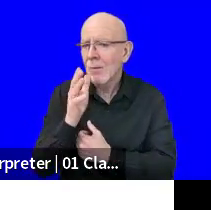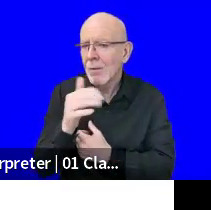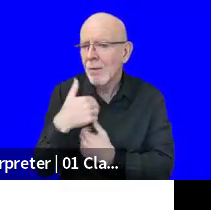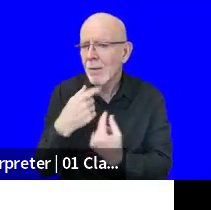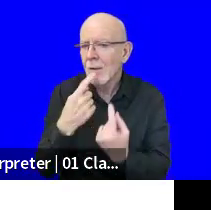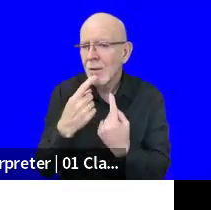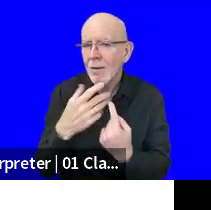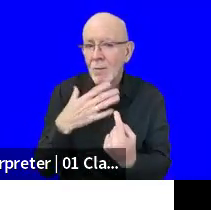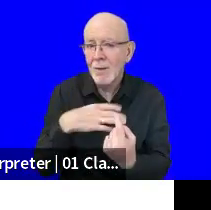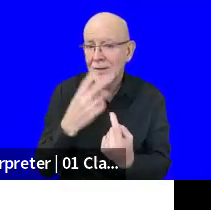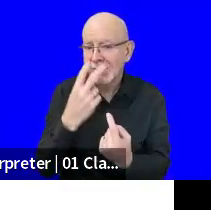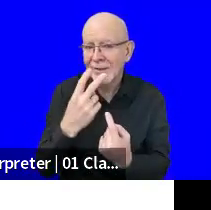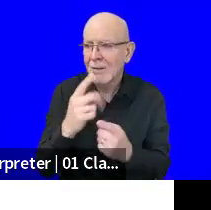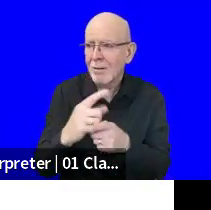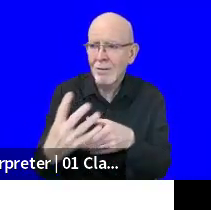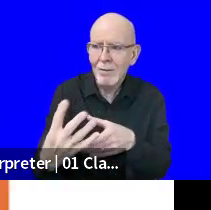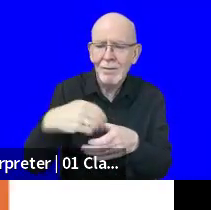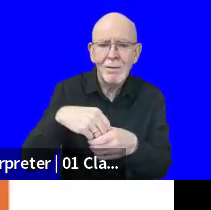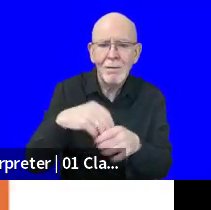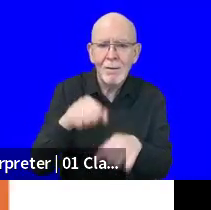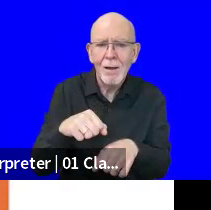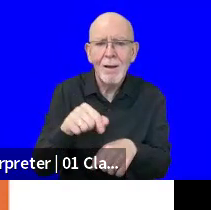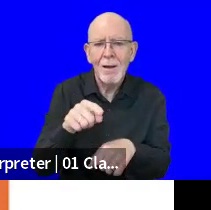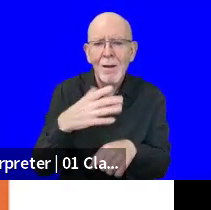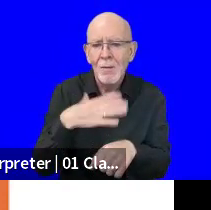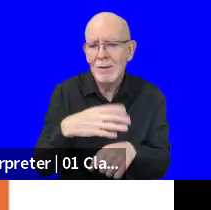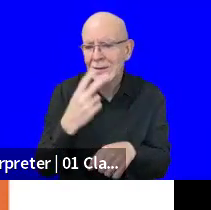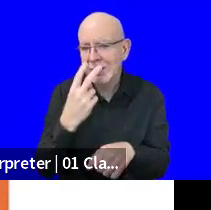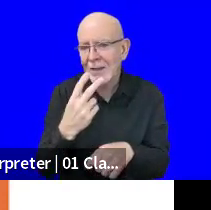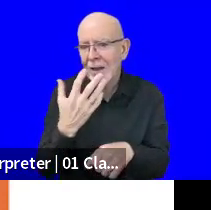costs so they can address them in a uniformed manner.